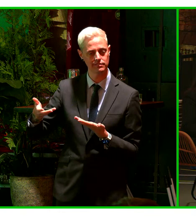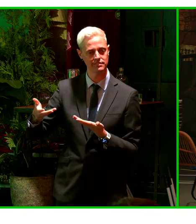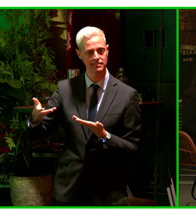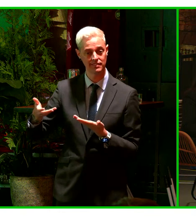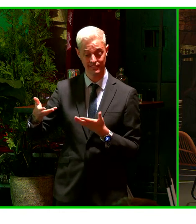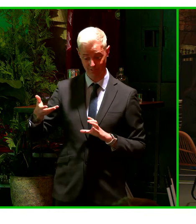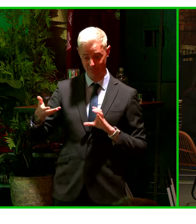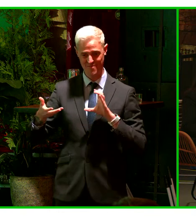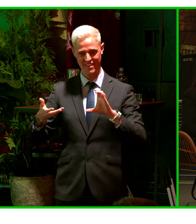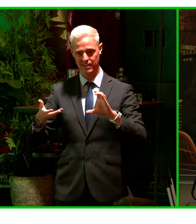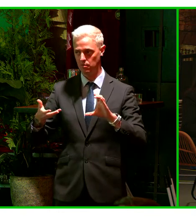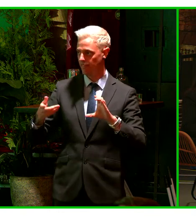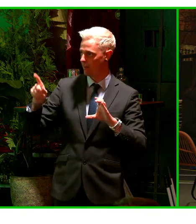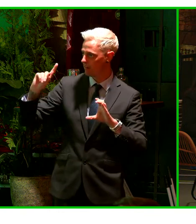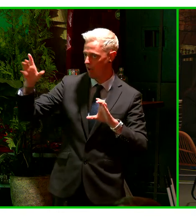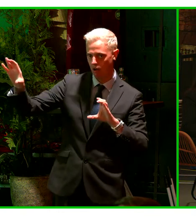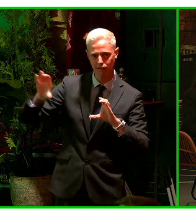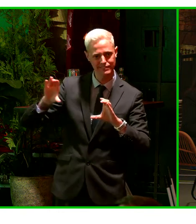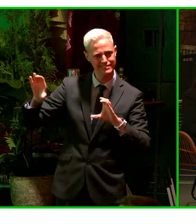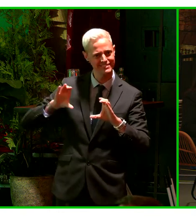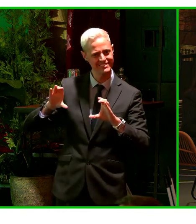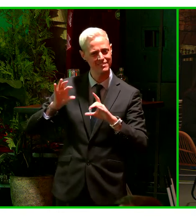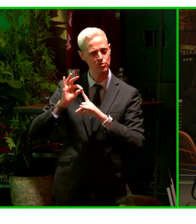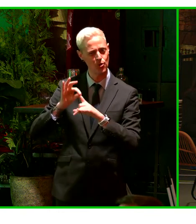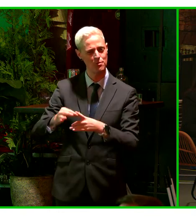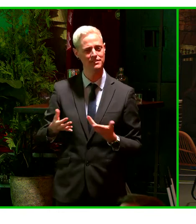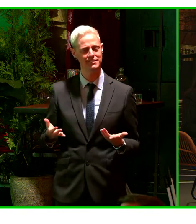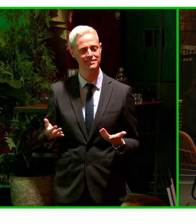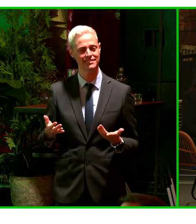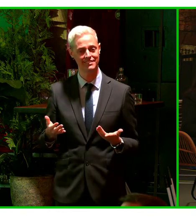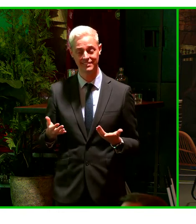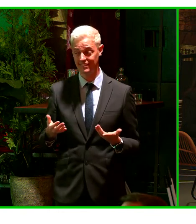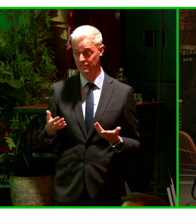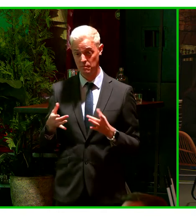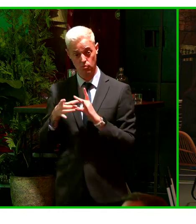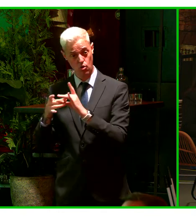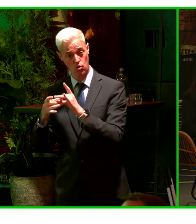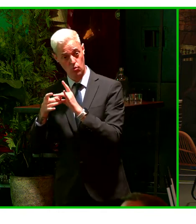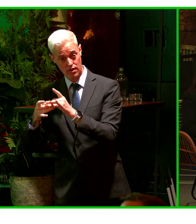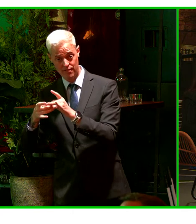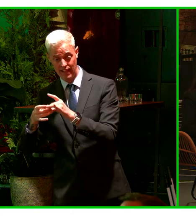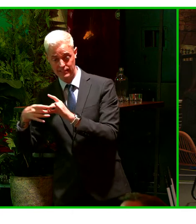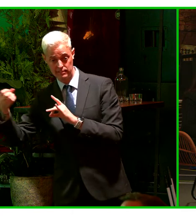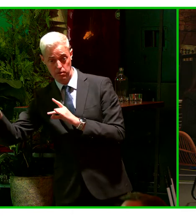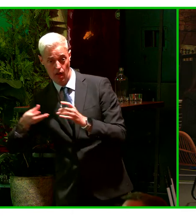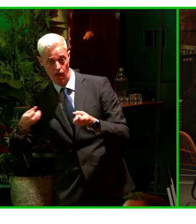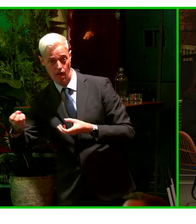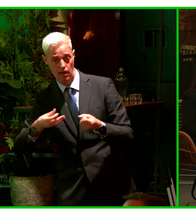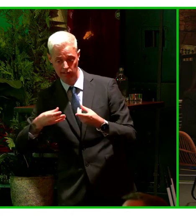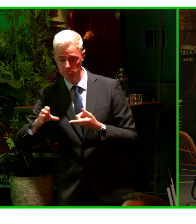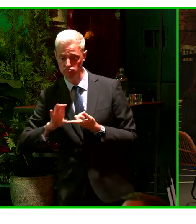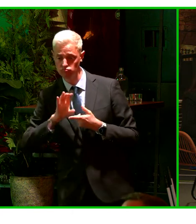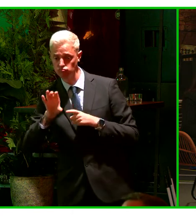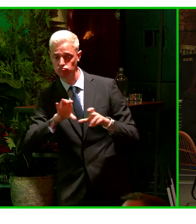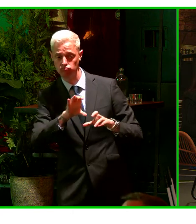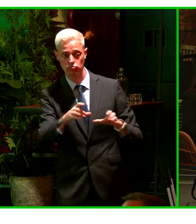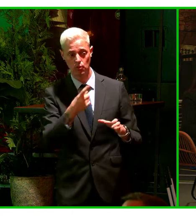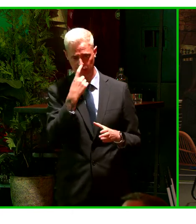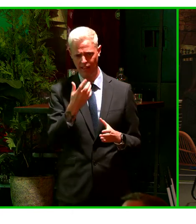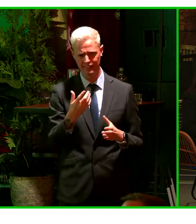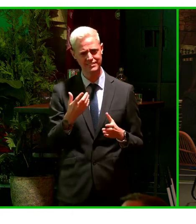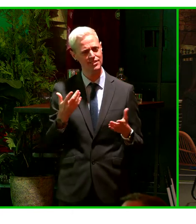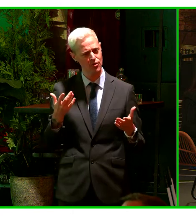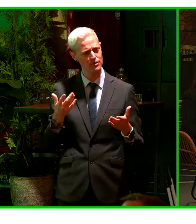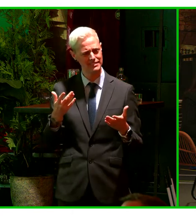money up? What does that mean for our procurement, our supply chain? And we're saying, well, we can work with your supply chain. We can do all these things. So there's a wee